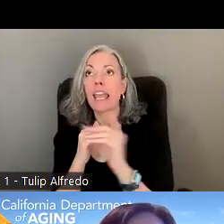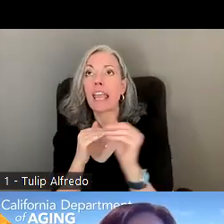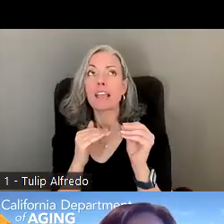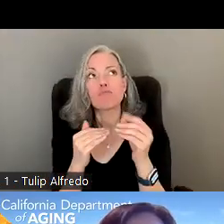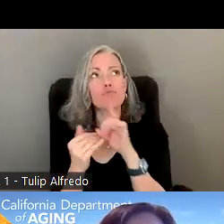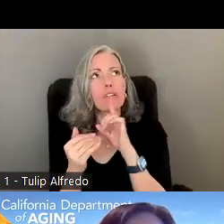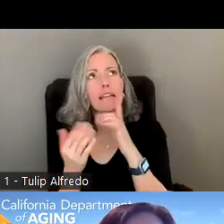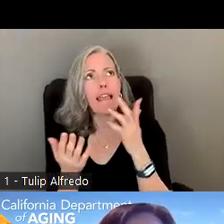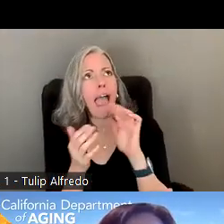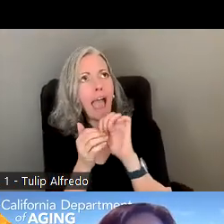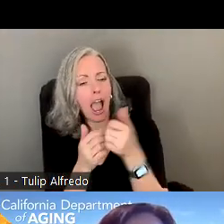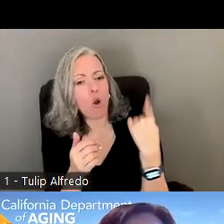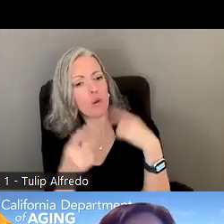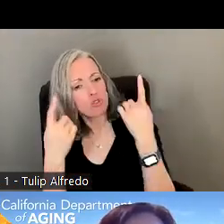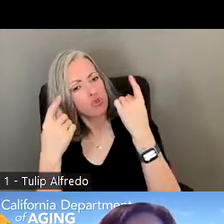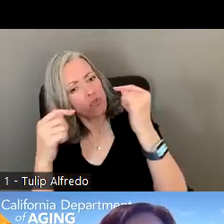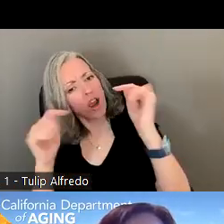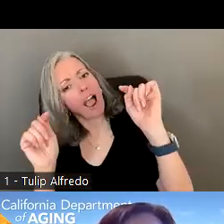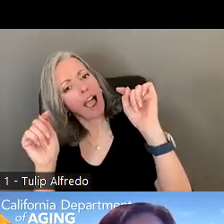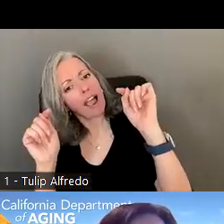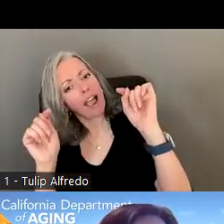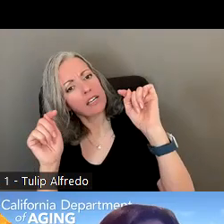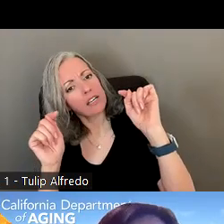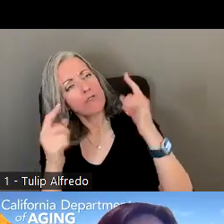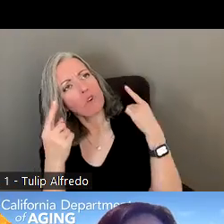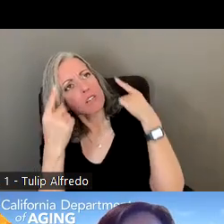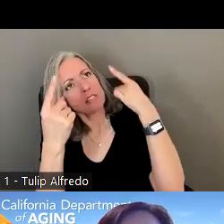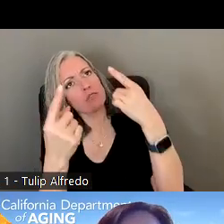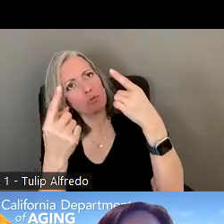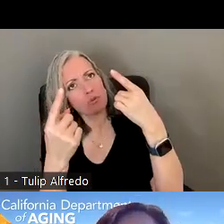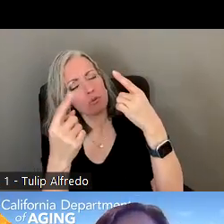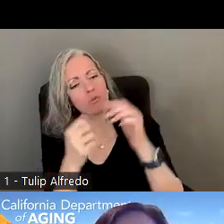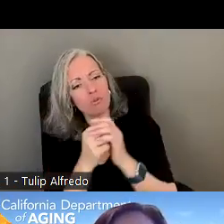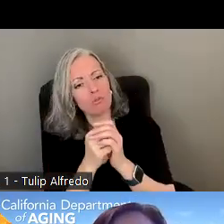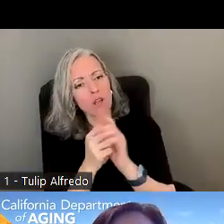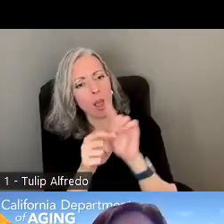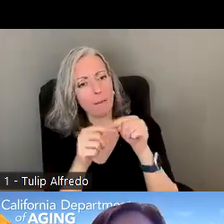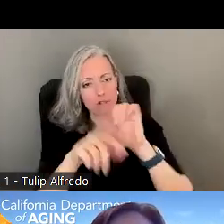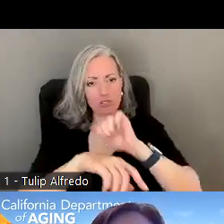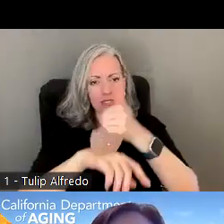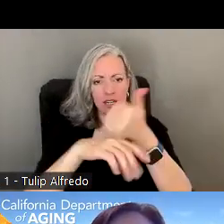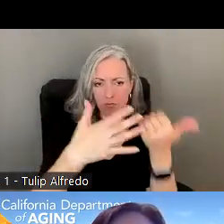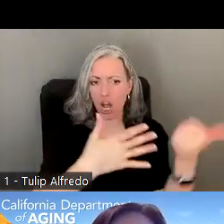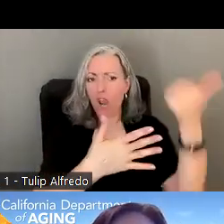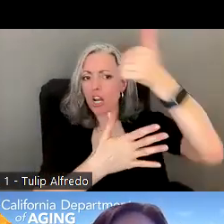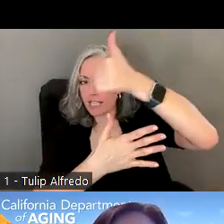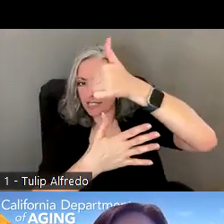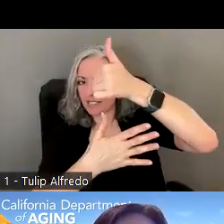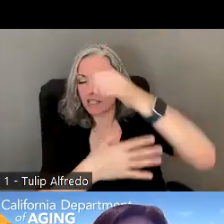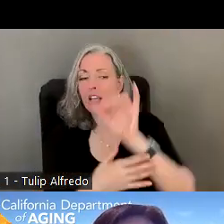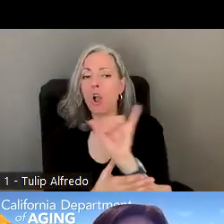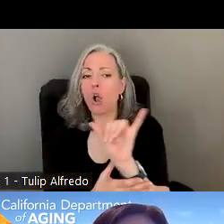just how we try to really be intentional about setting priorities and